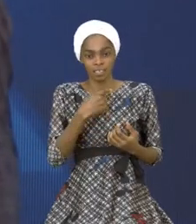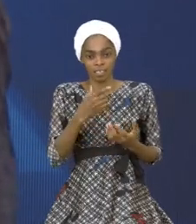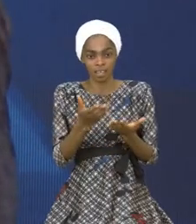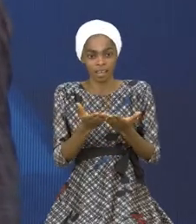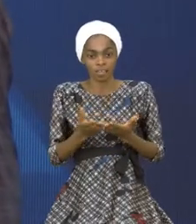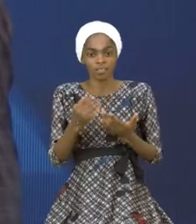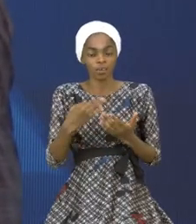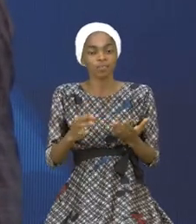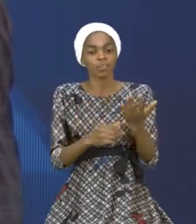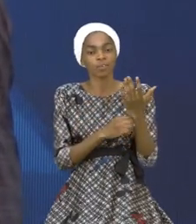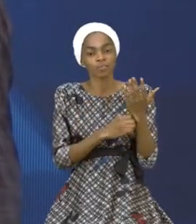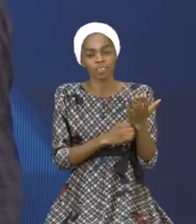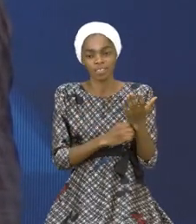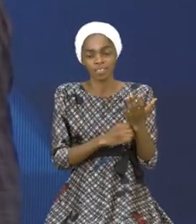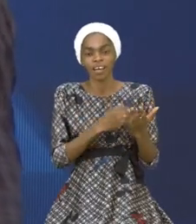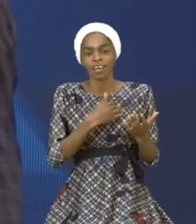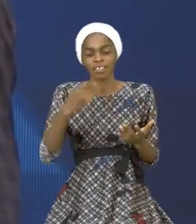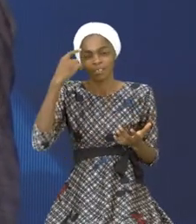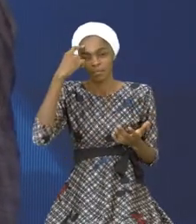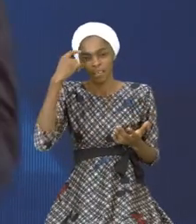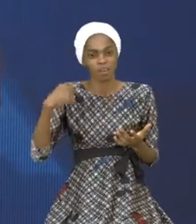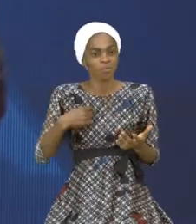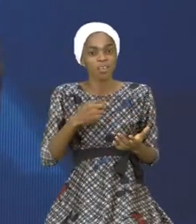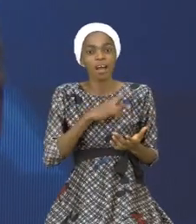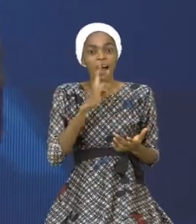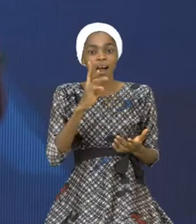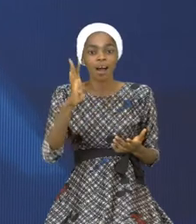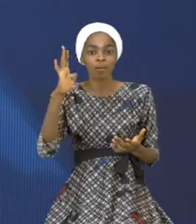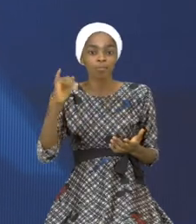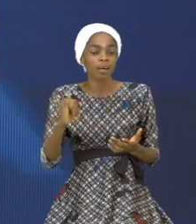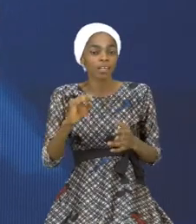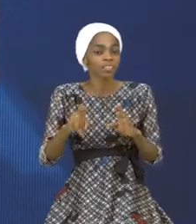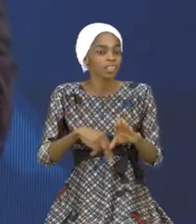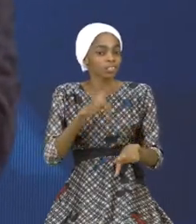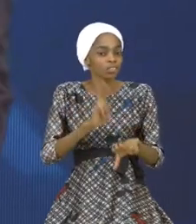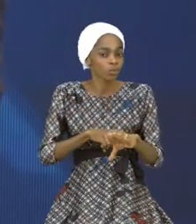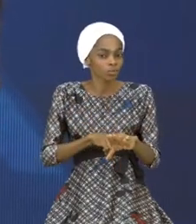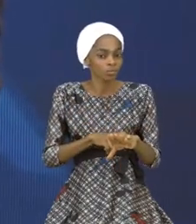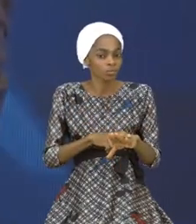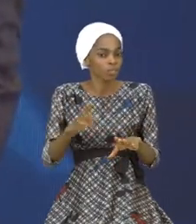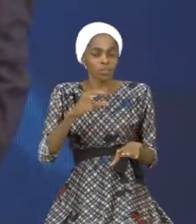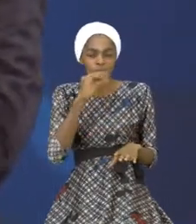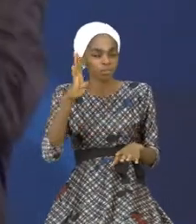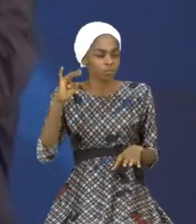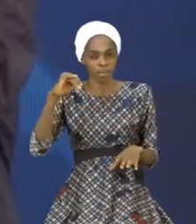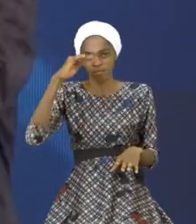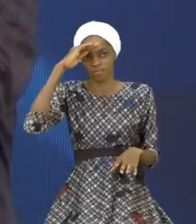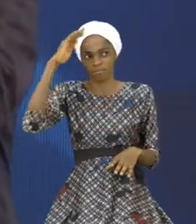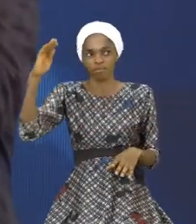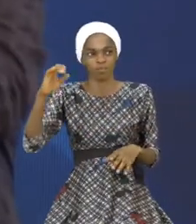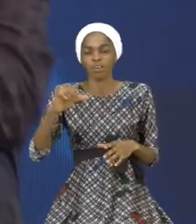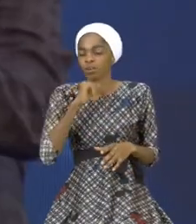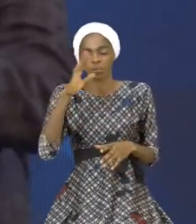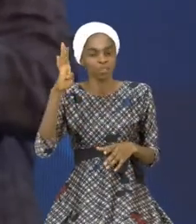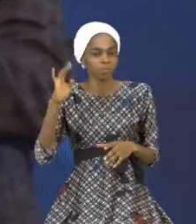were by nature, not by influence, by nature, not by the environment.